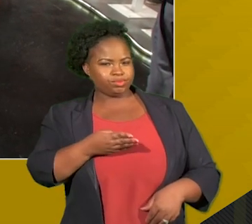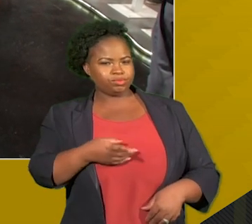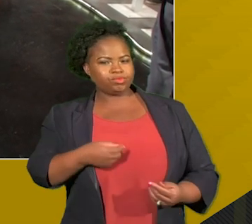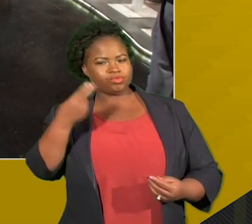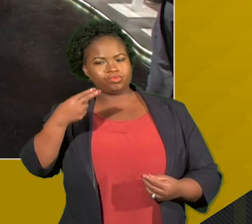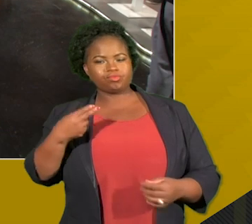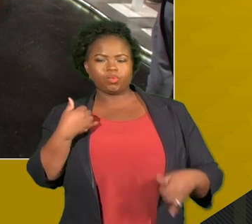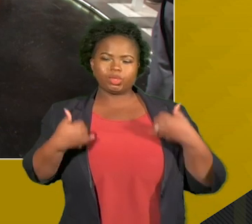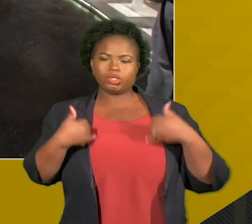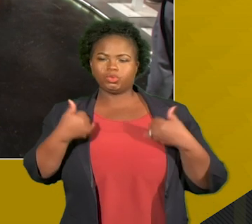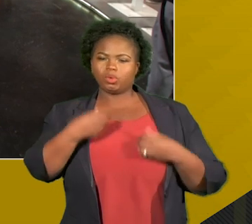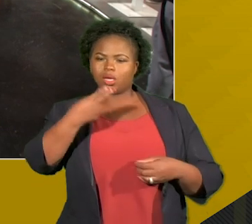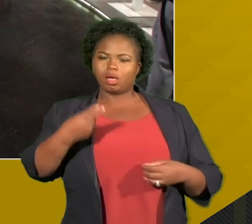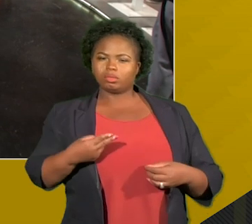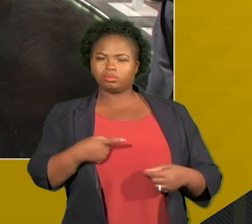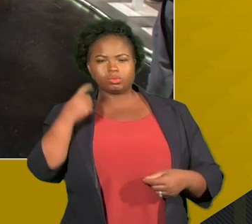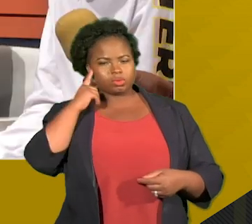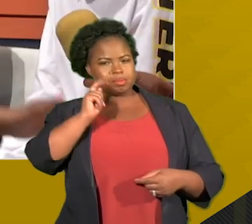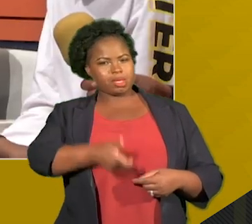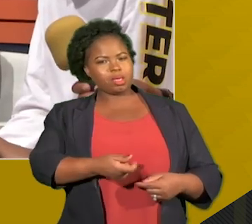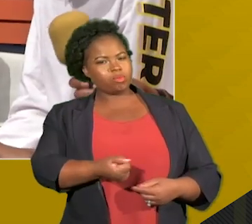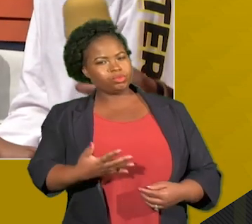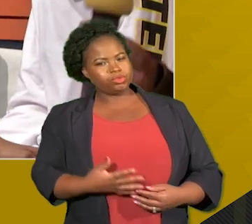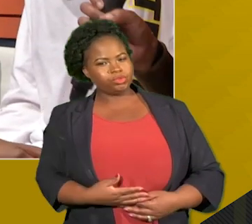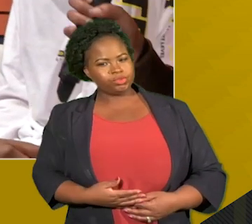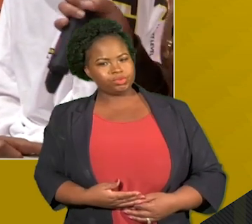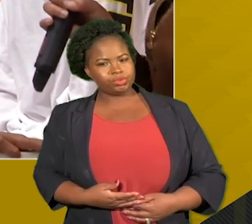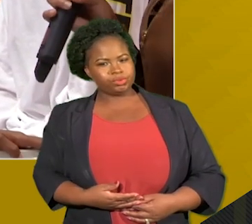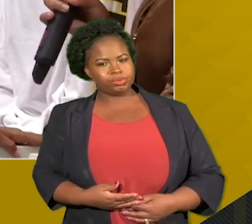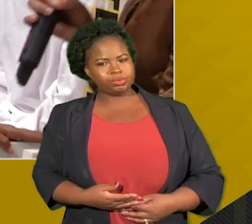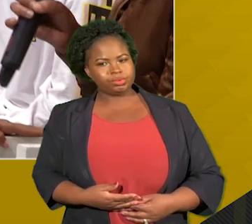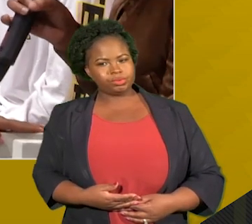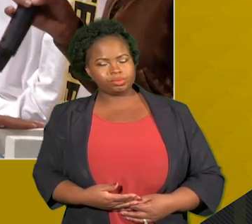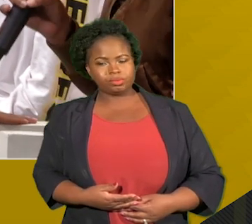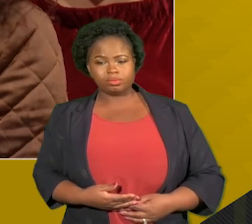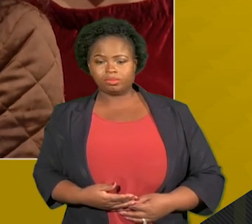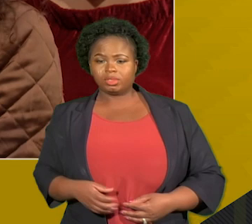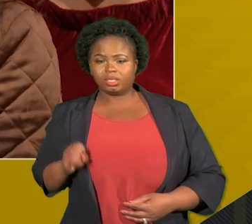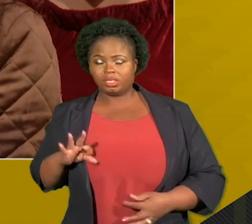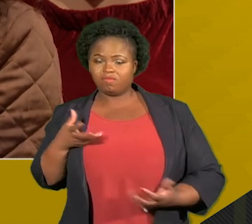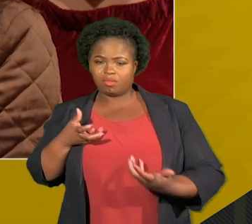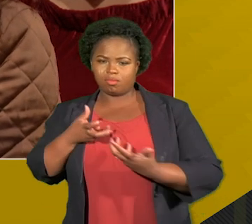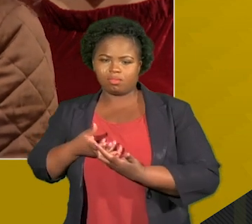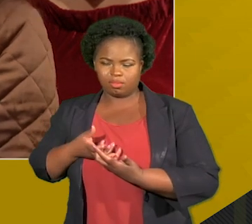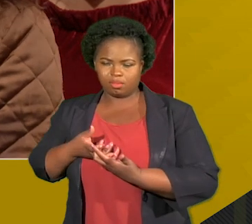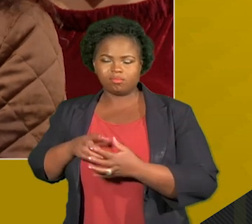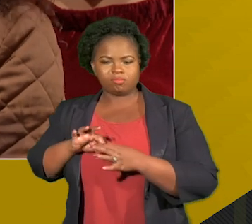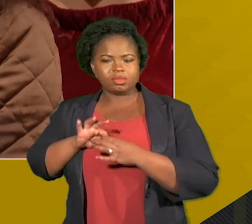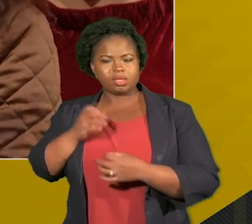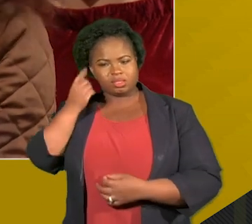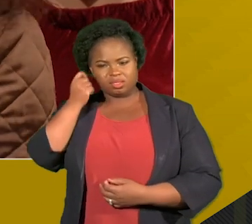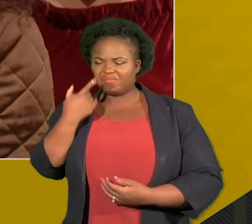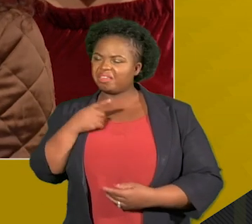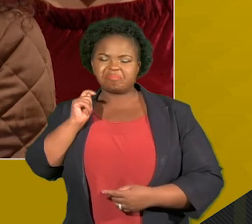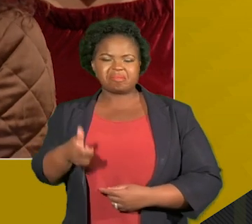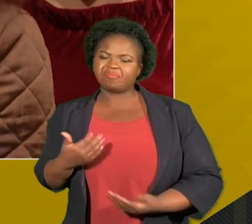enjoys art, how much are you willing to pay for an art piece? Well, as long as they relate to the art piece, I feel like I could